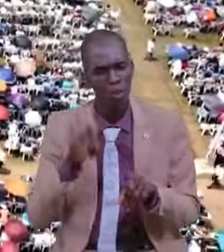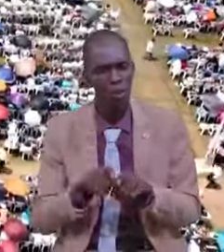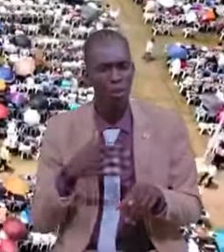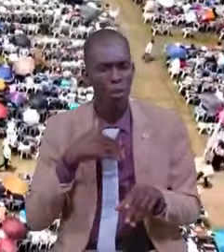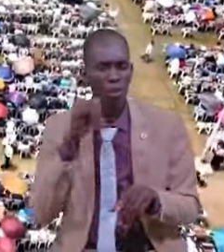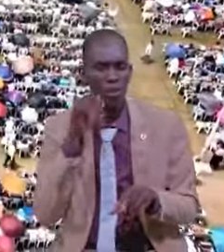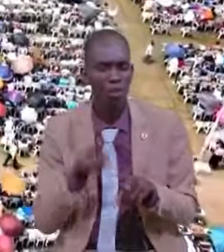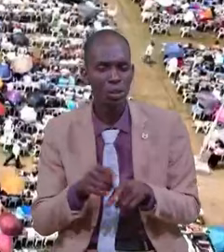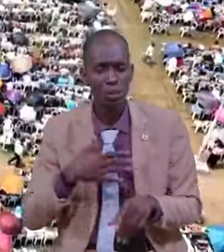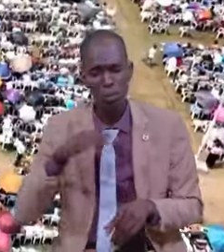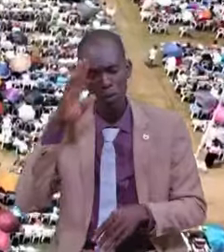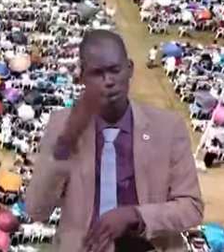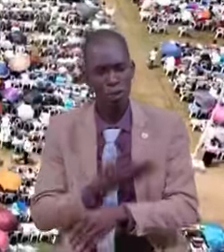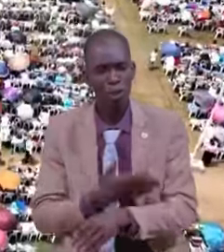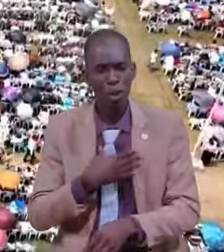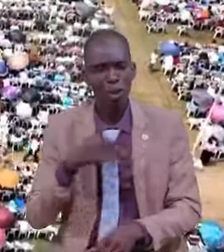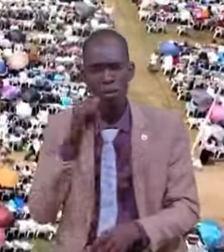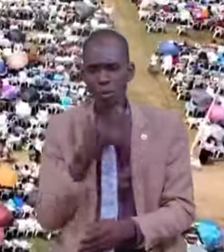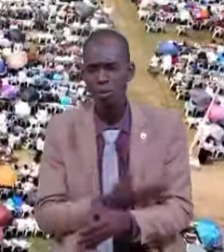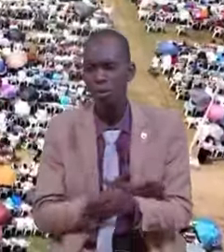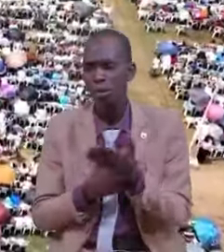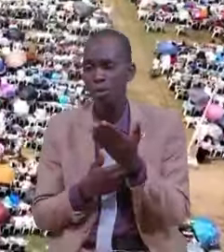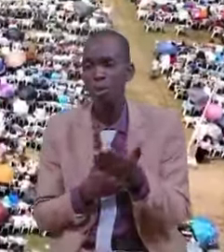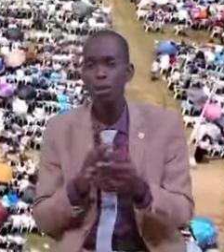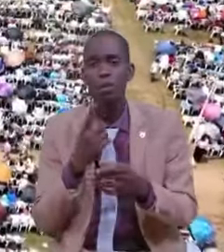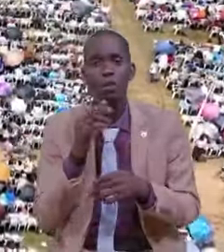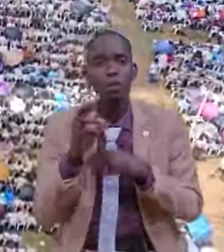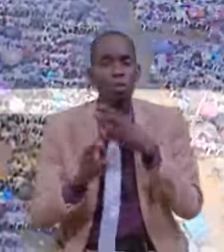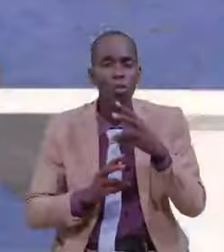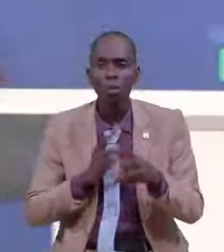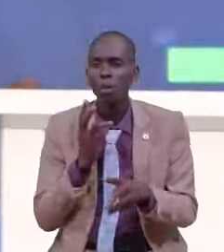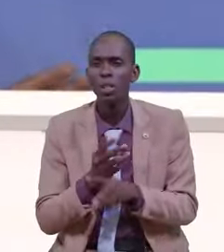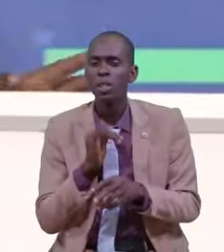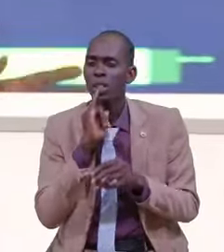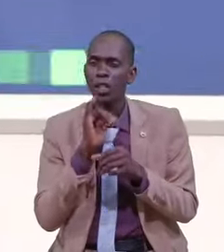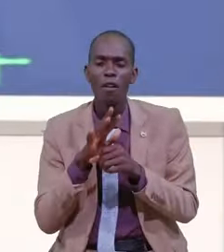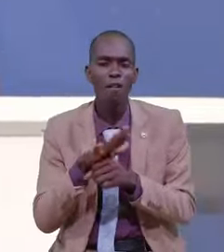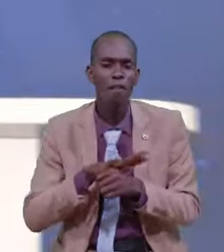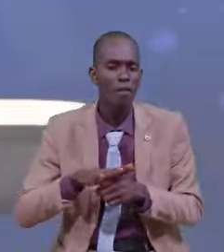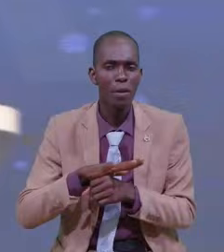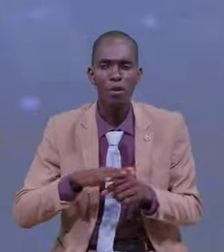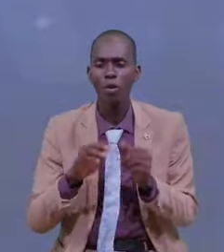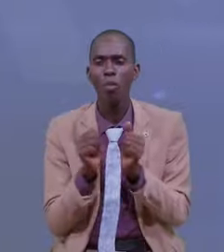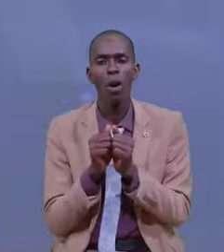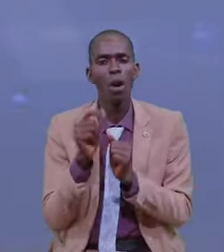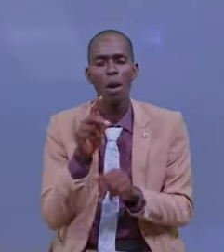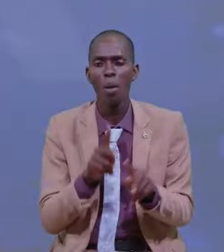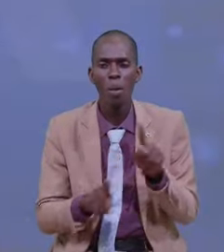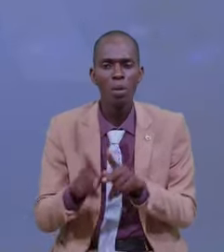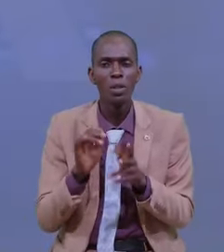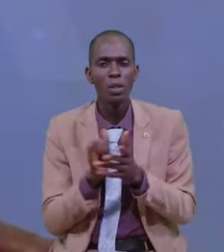there. The world is filled up with the people that will pour